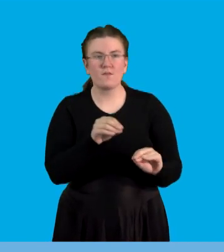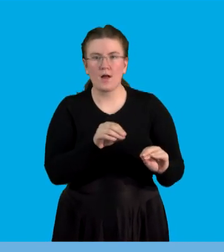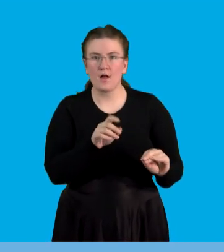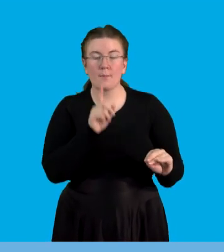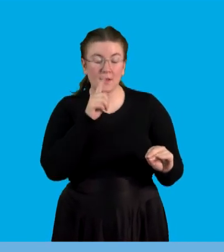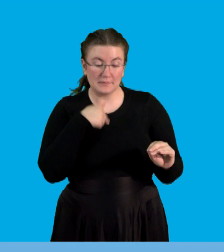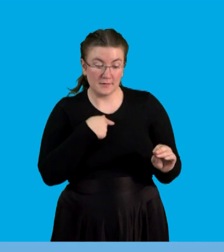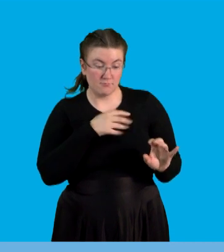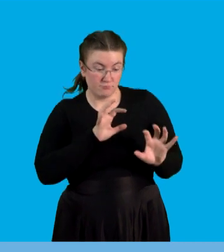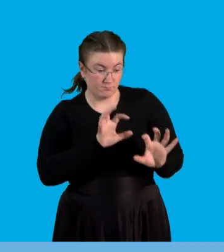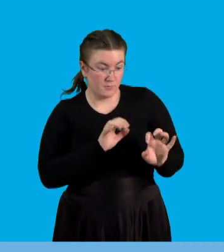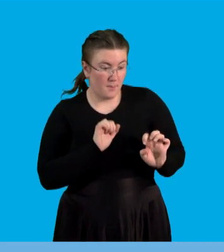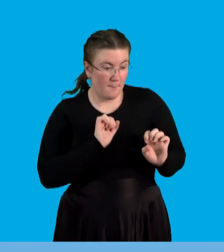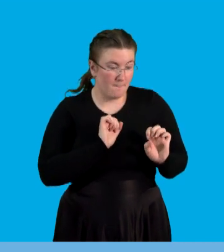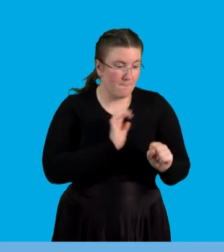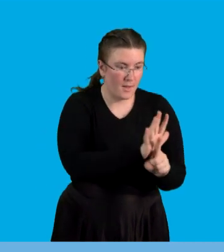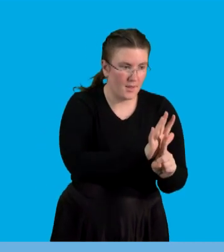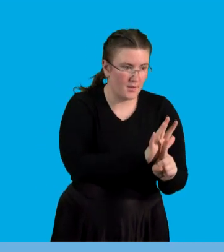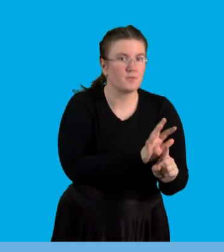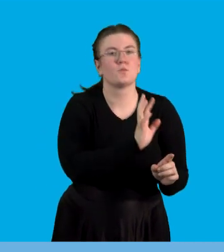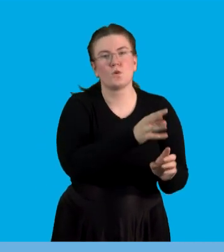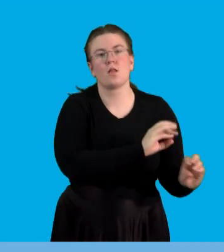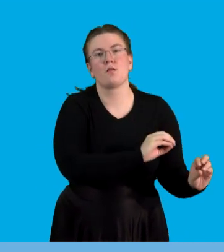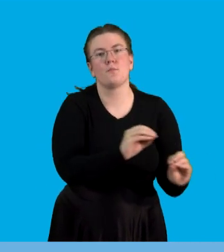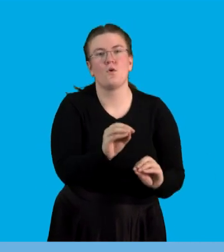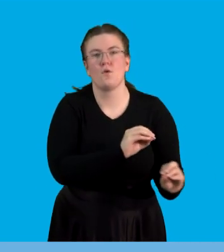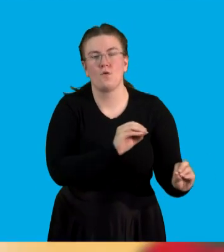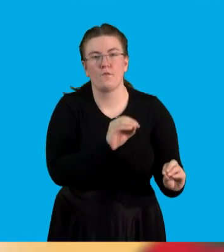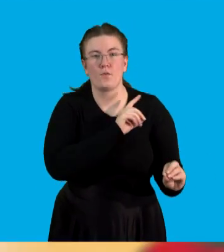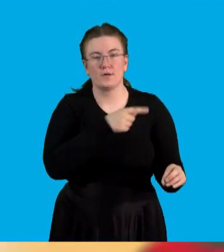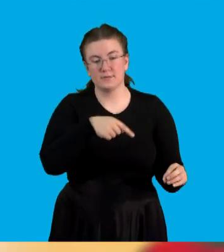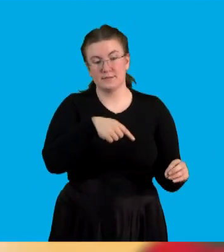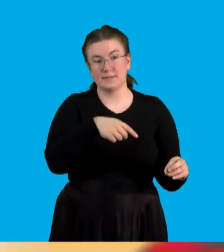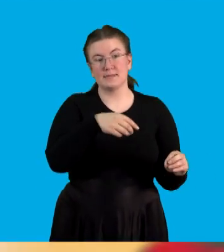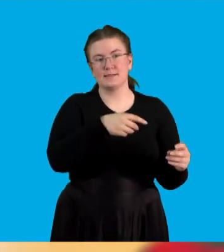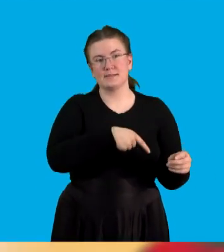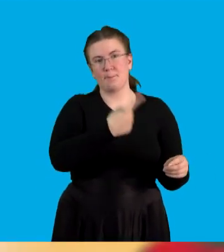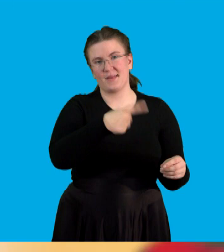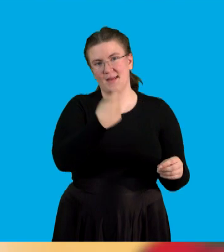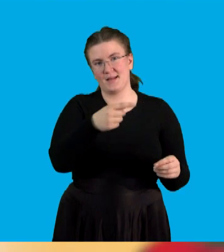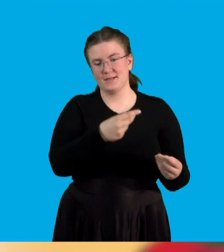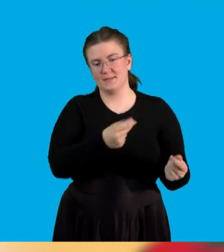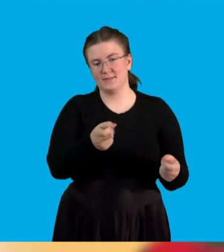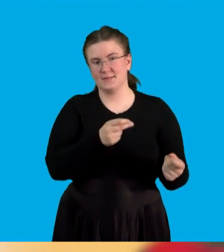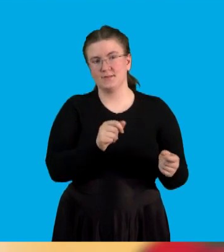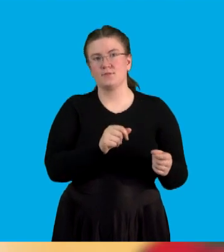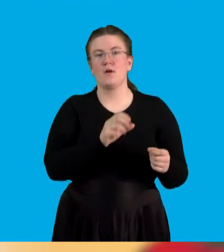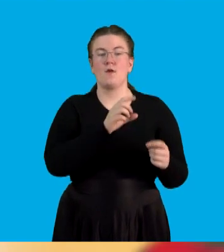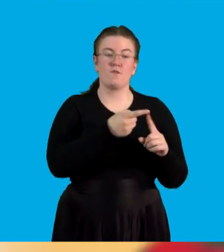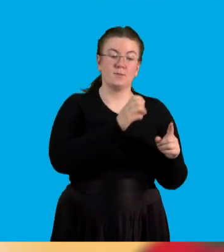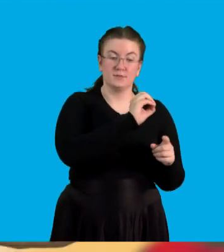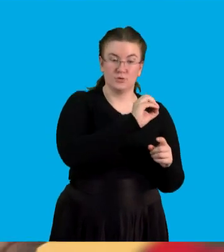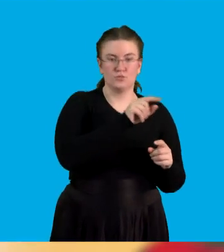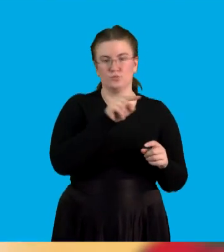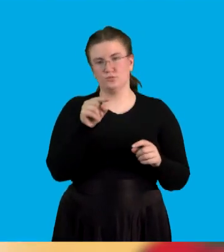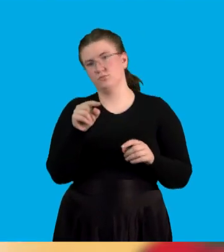force onto it, it will start to move. So the speed is going to increase from 0 to a certain amount of speed if I either push